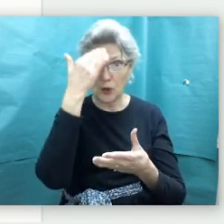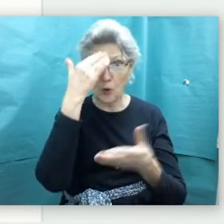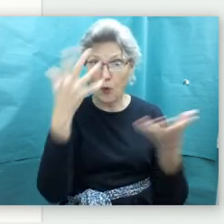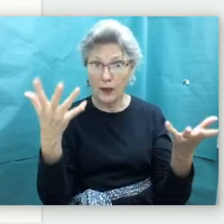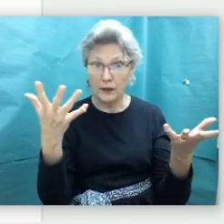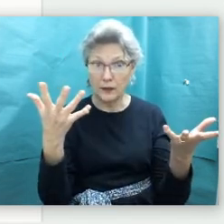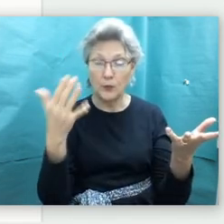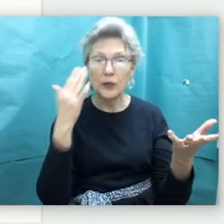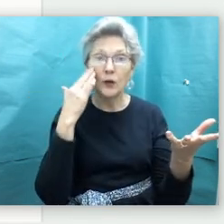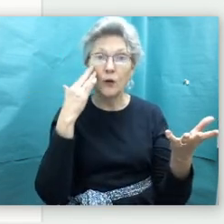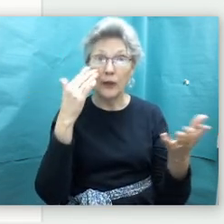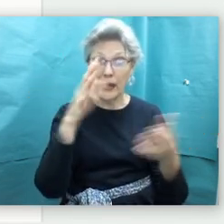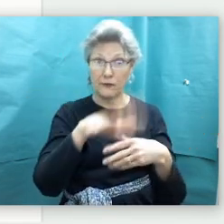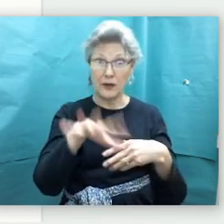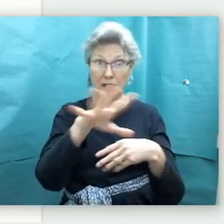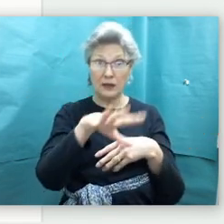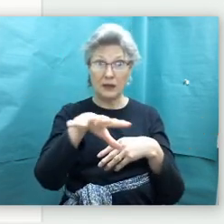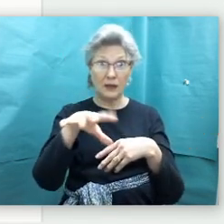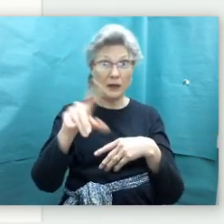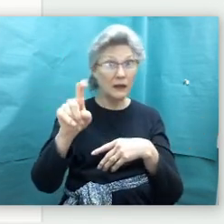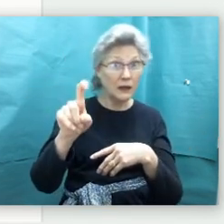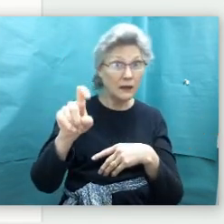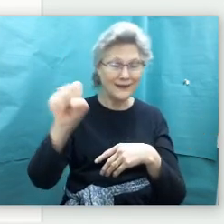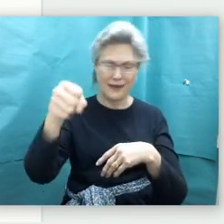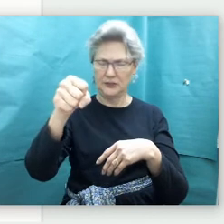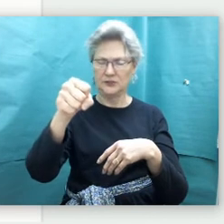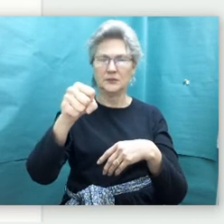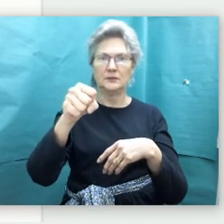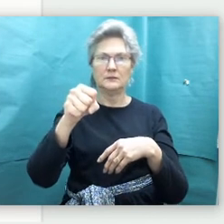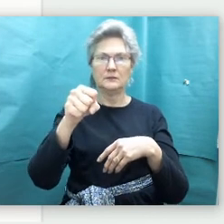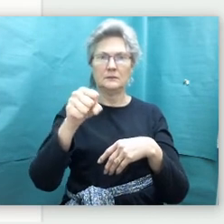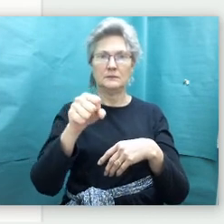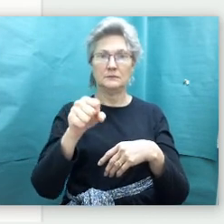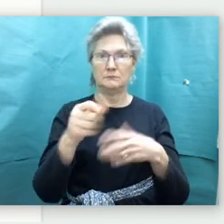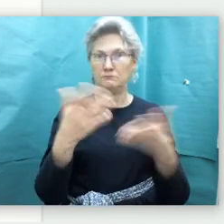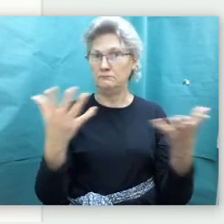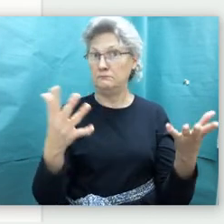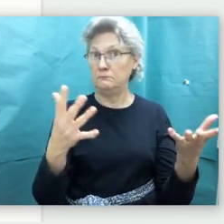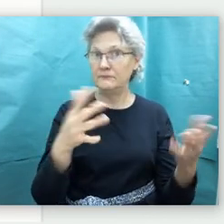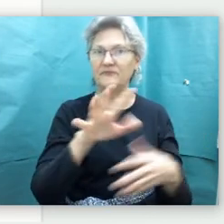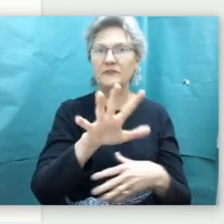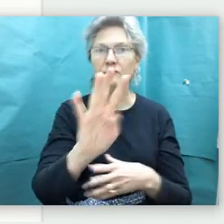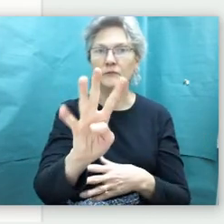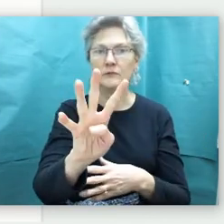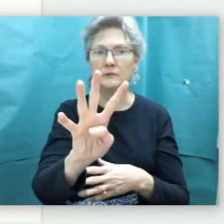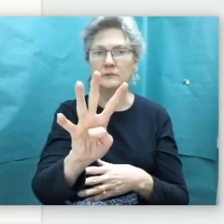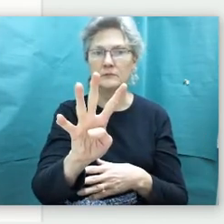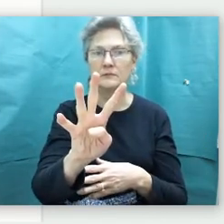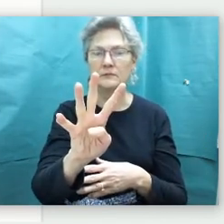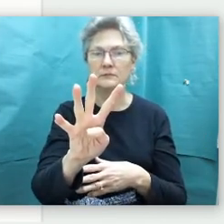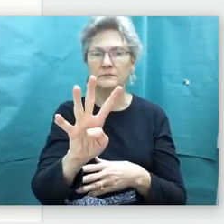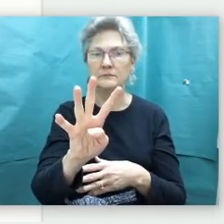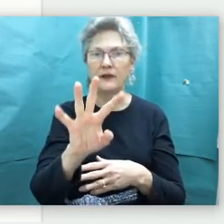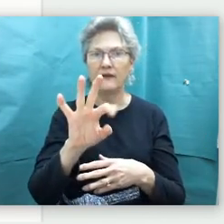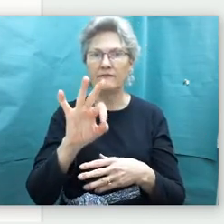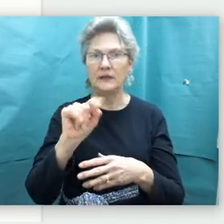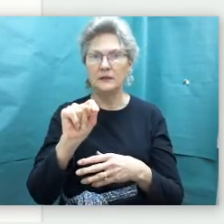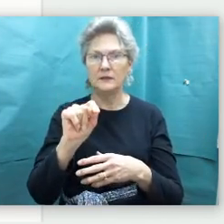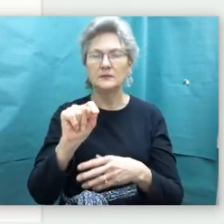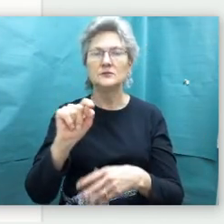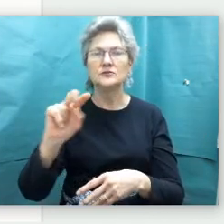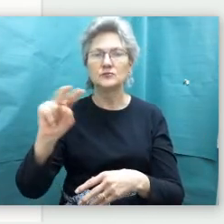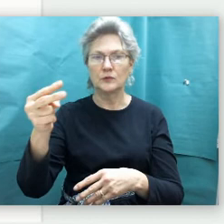problem. Do we know our area? That's right, we do, and it is 54 square feet.